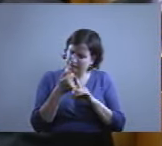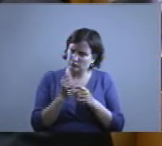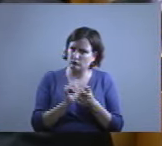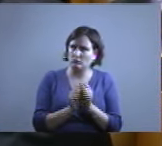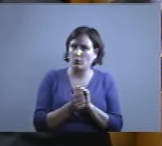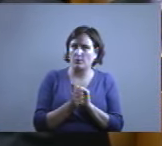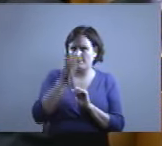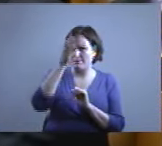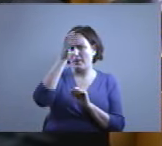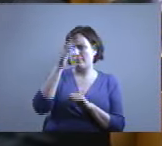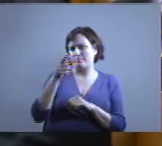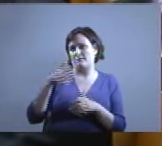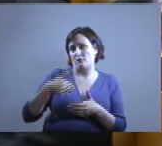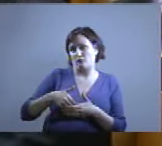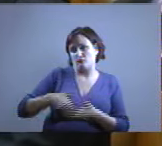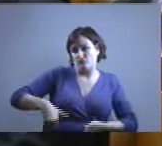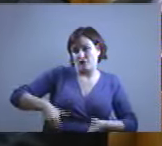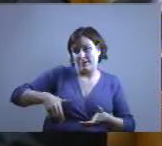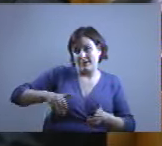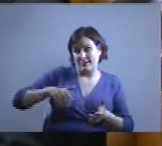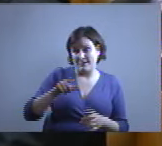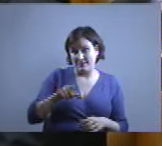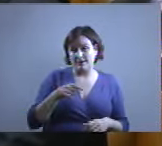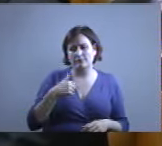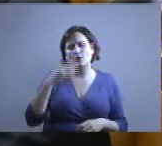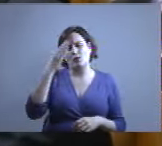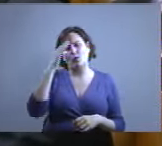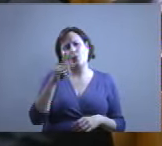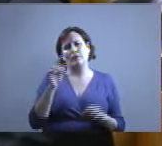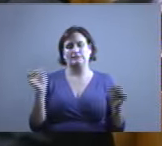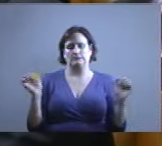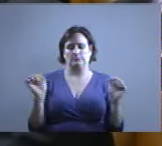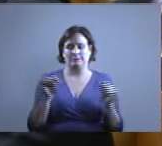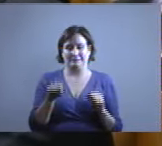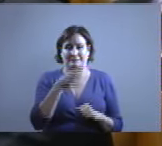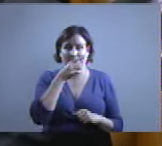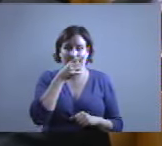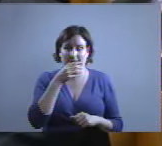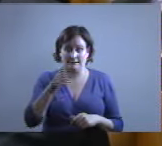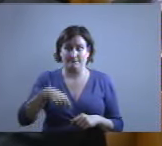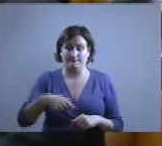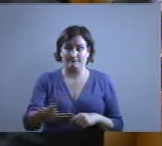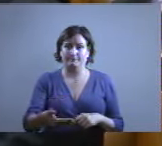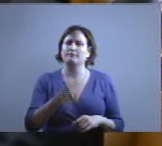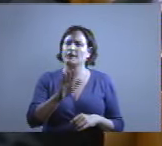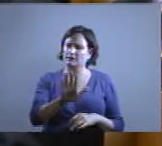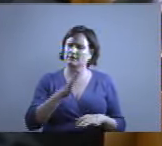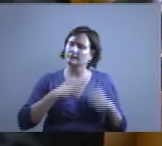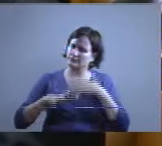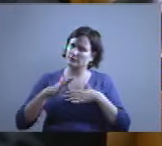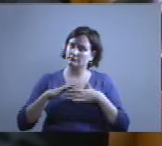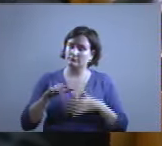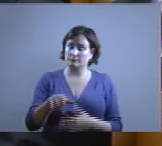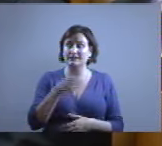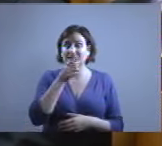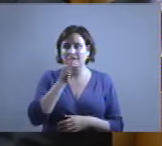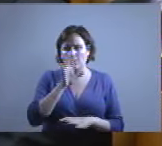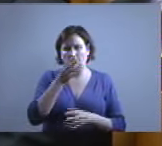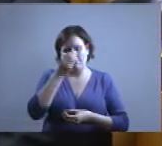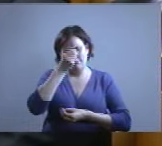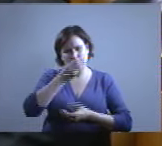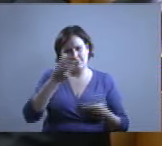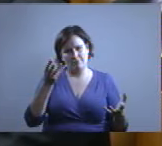in the game of rugby. I know he's excited about Saturday coming, but just be patient. The results of Saturday will be known by the end